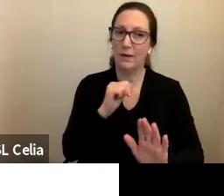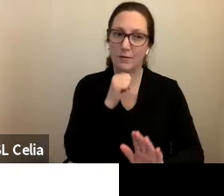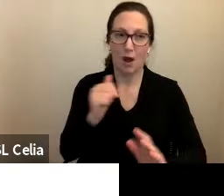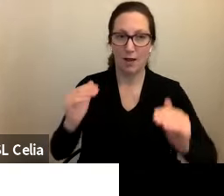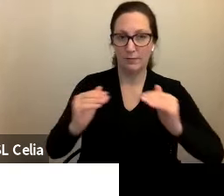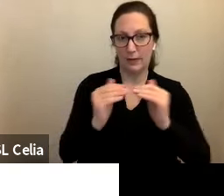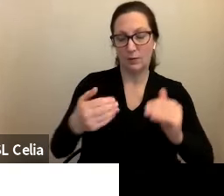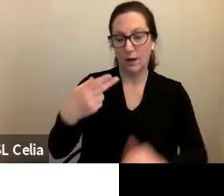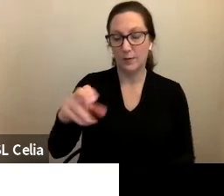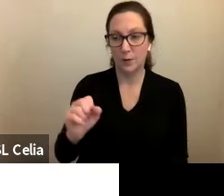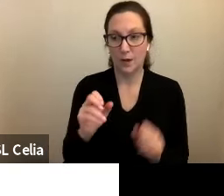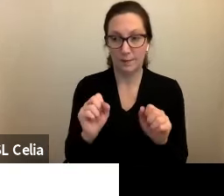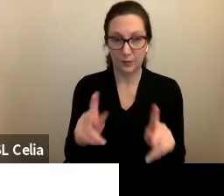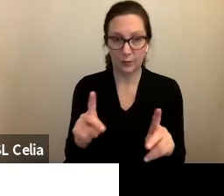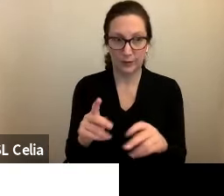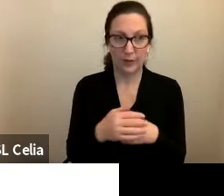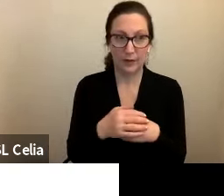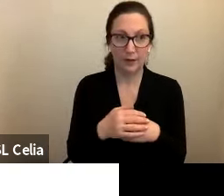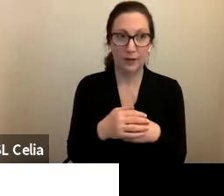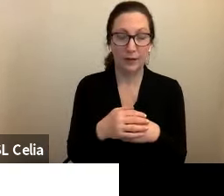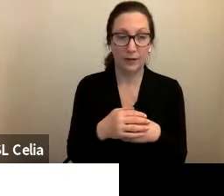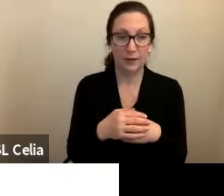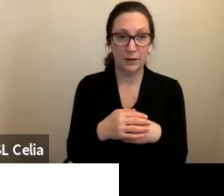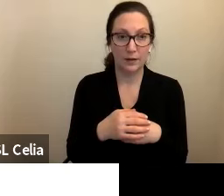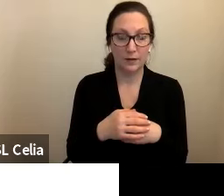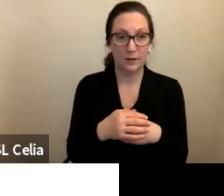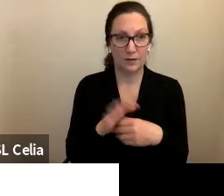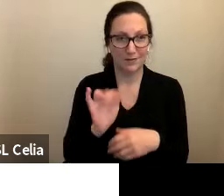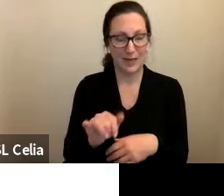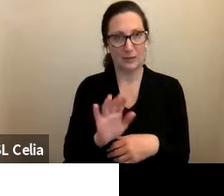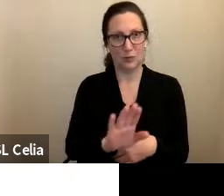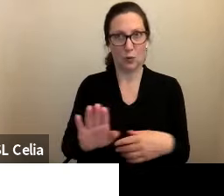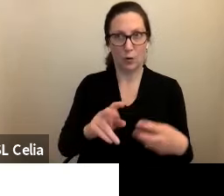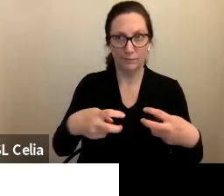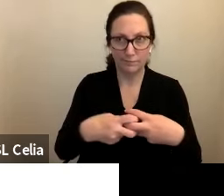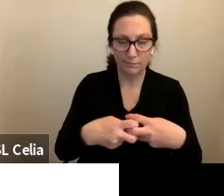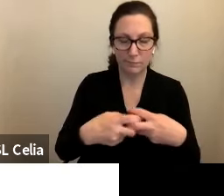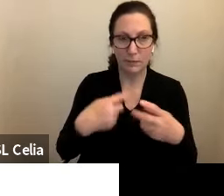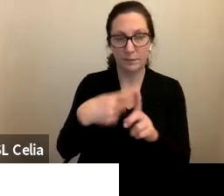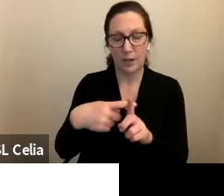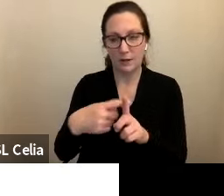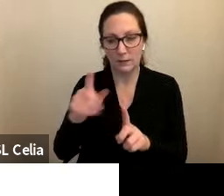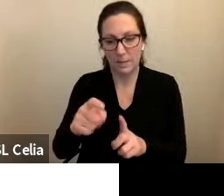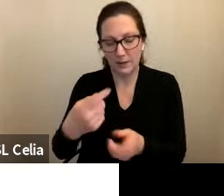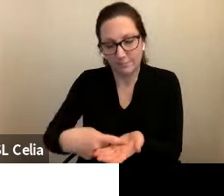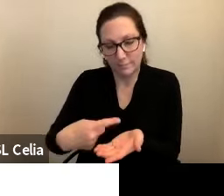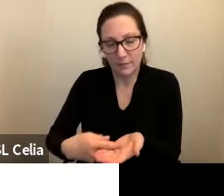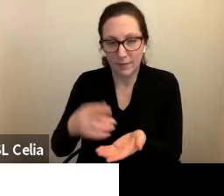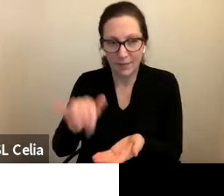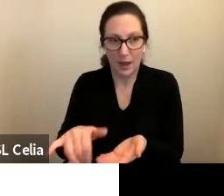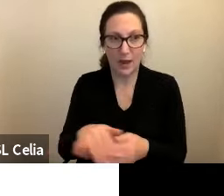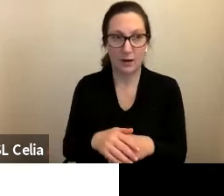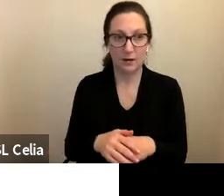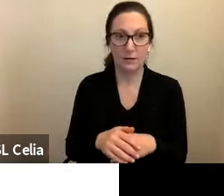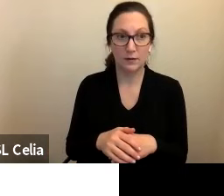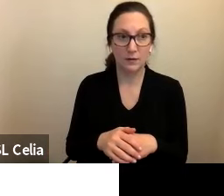this is part of your dilemma and your decision-making. Some of that